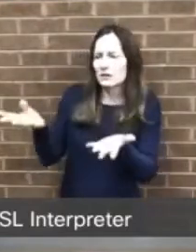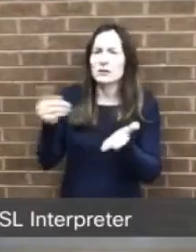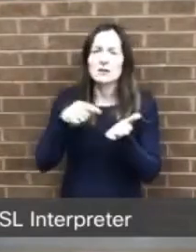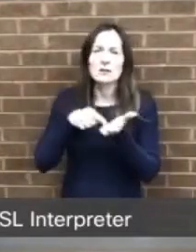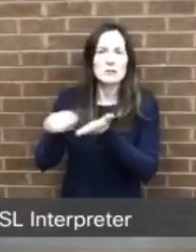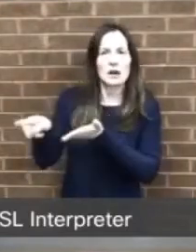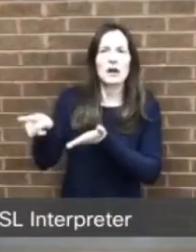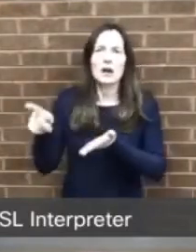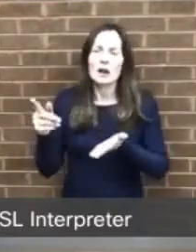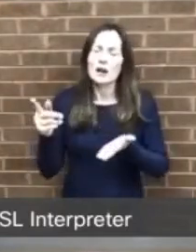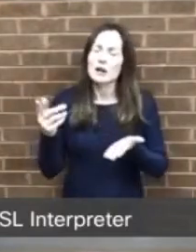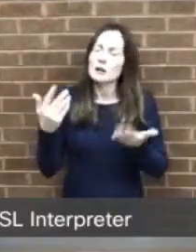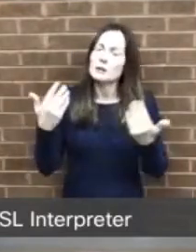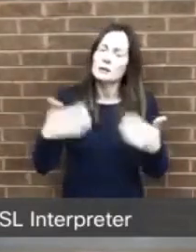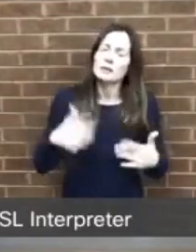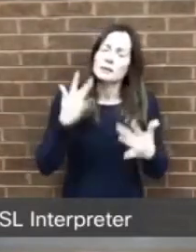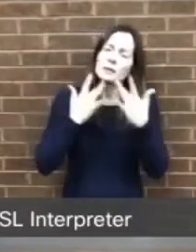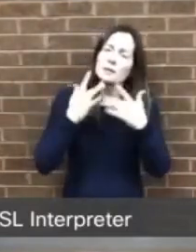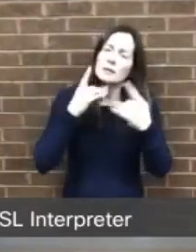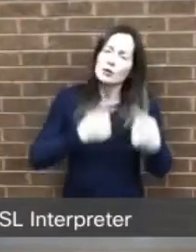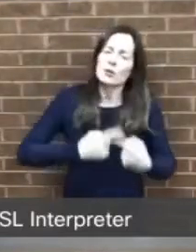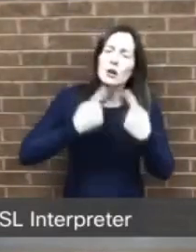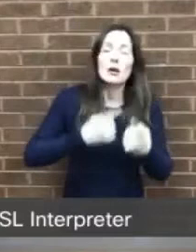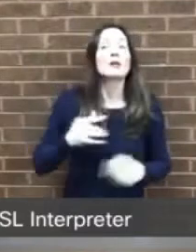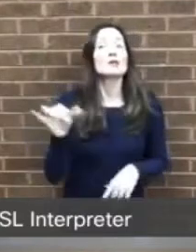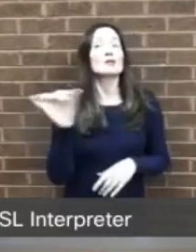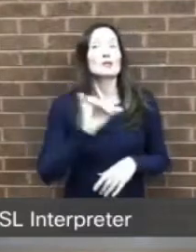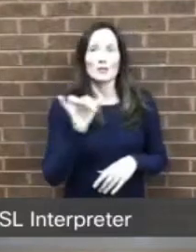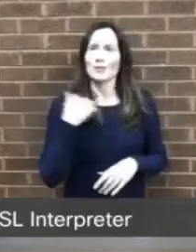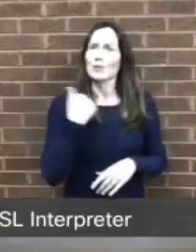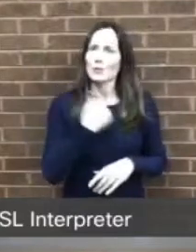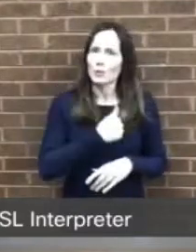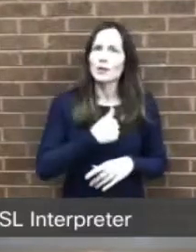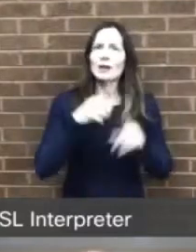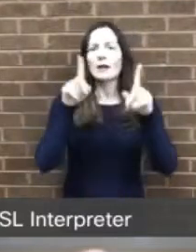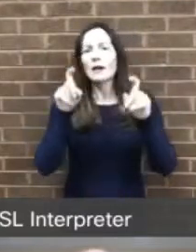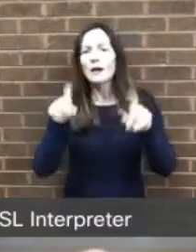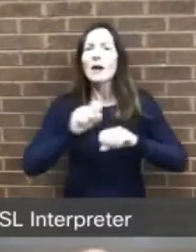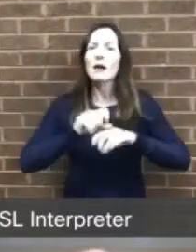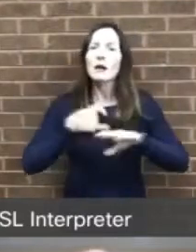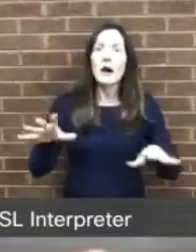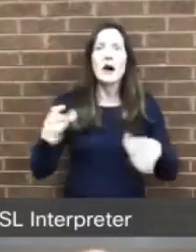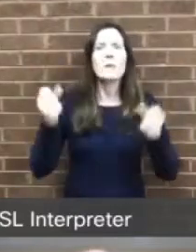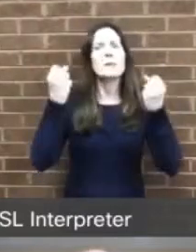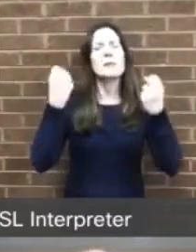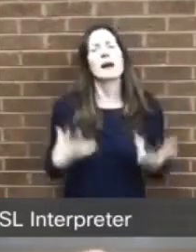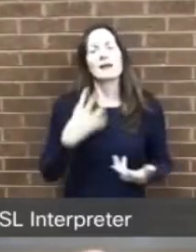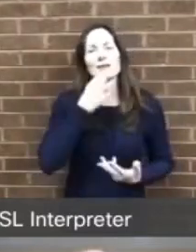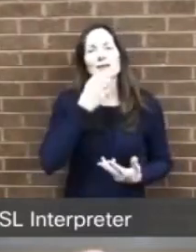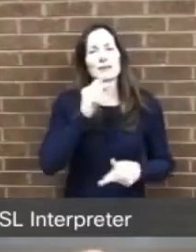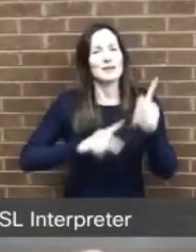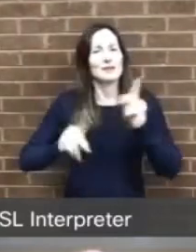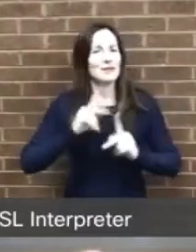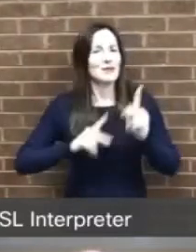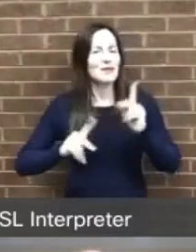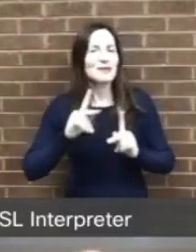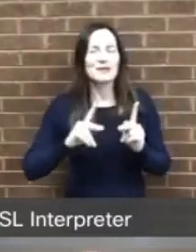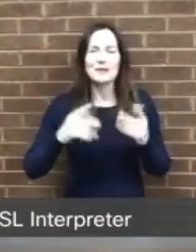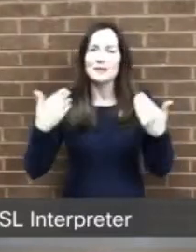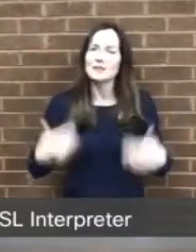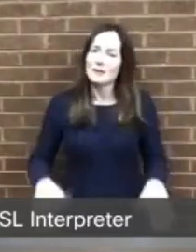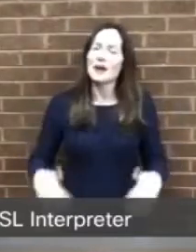in our community than we thought. And we don't know all of you, but we want to make sure that you all feel welcome and can get to know